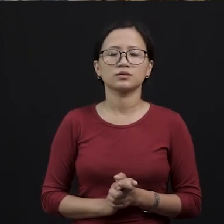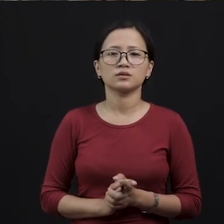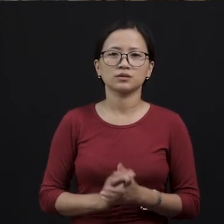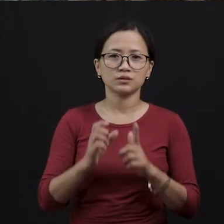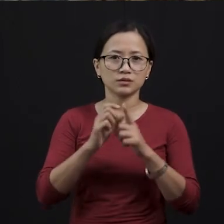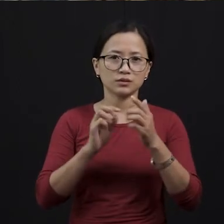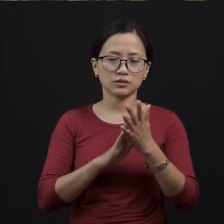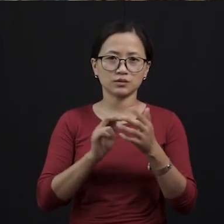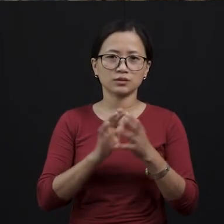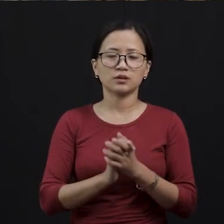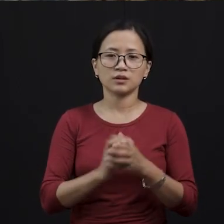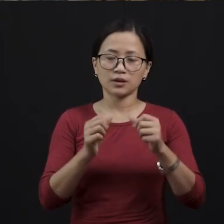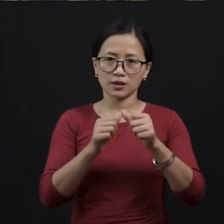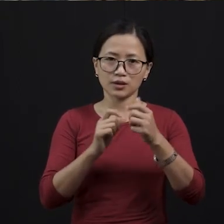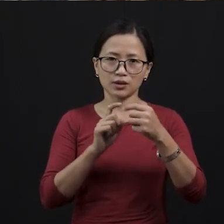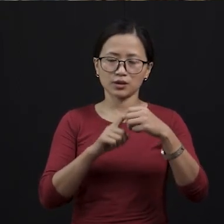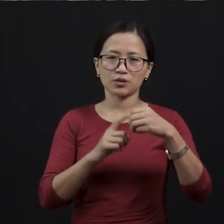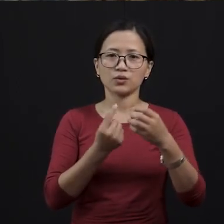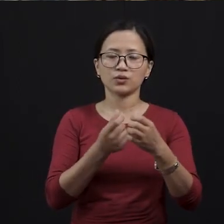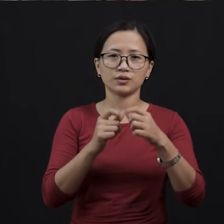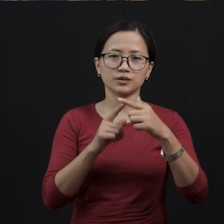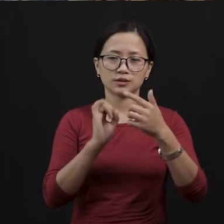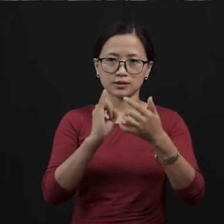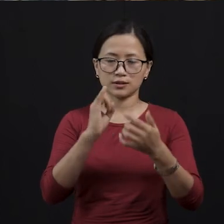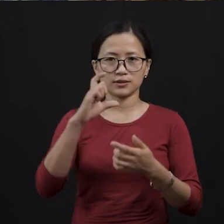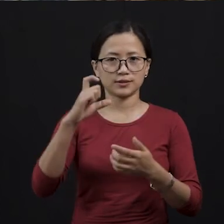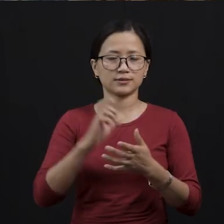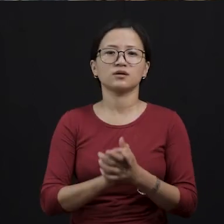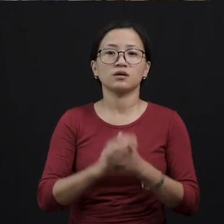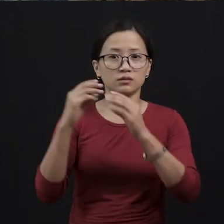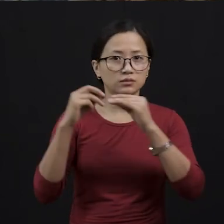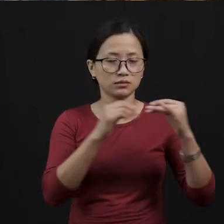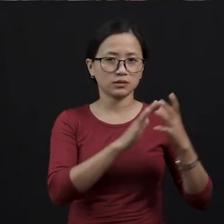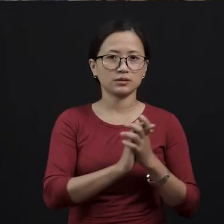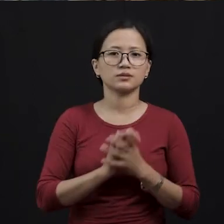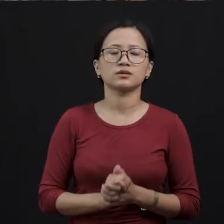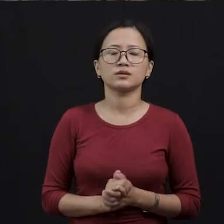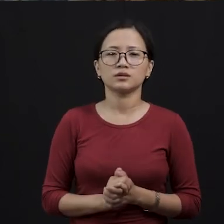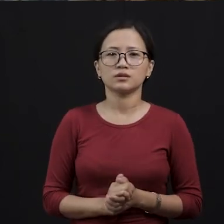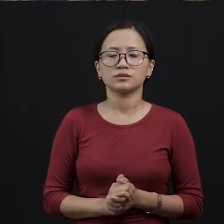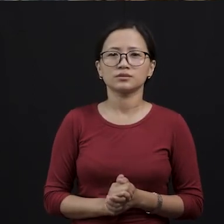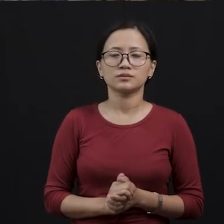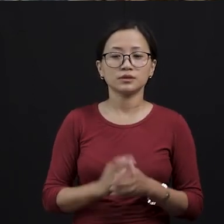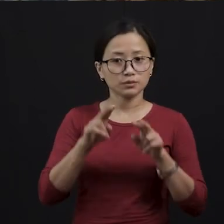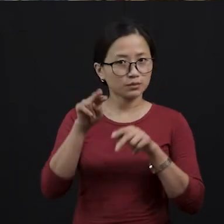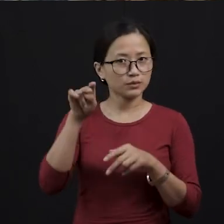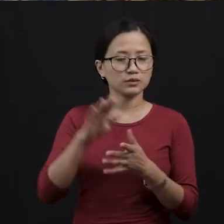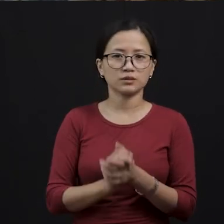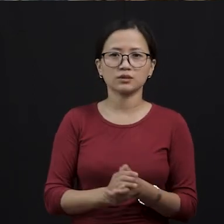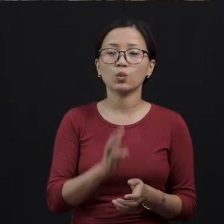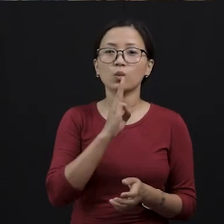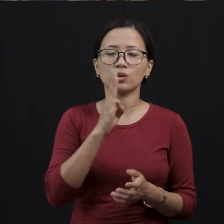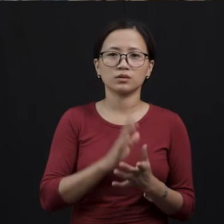as aquatic habitat. Repeat after me, children. Aquatic. Aqua means water, okay? So it is very easy